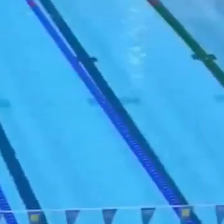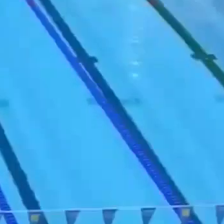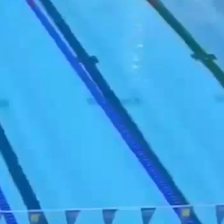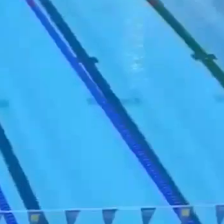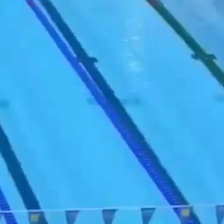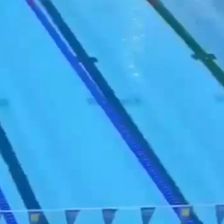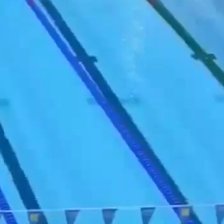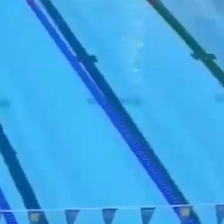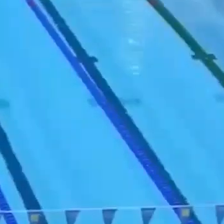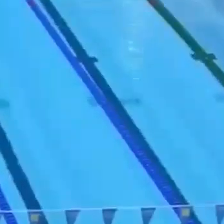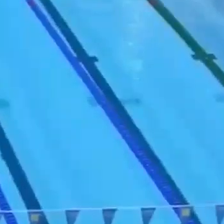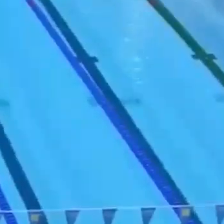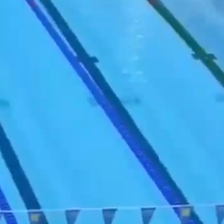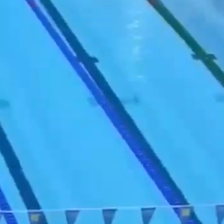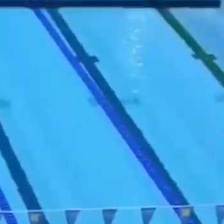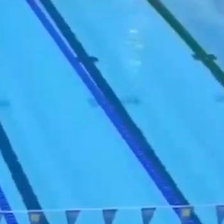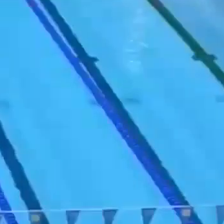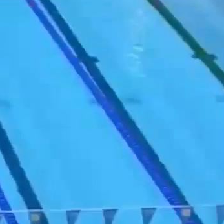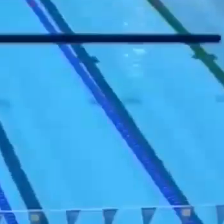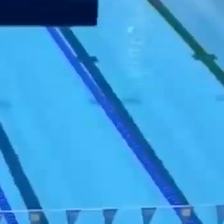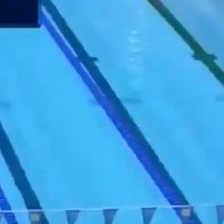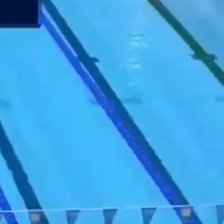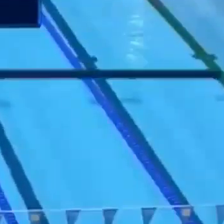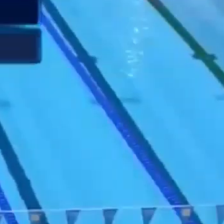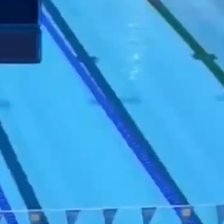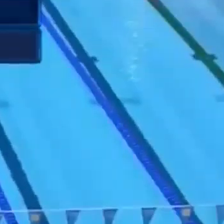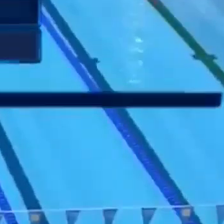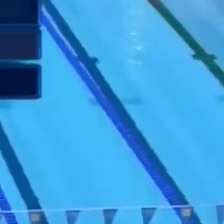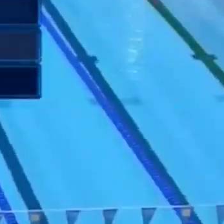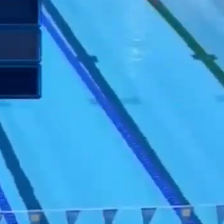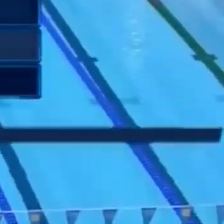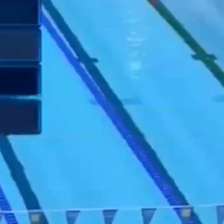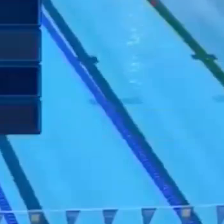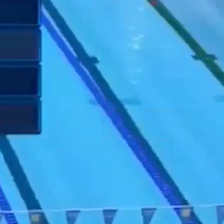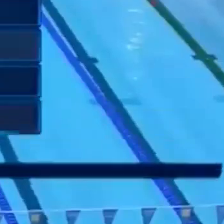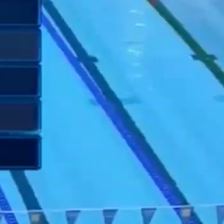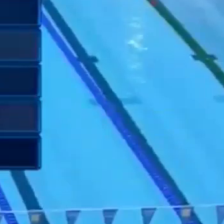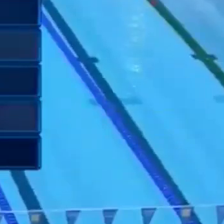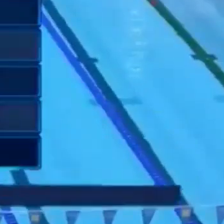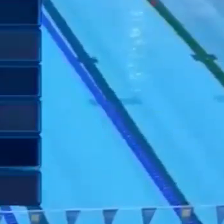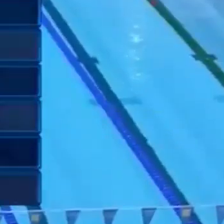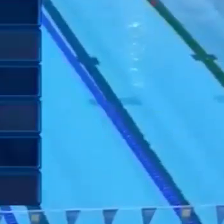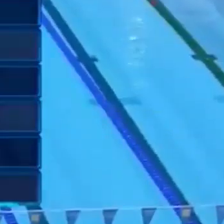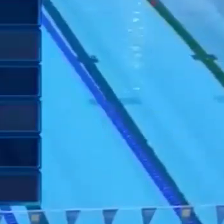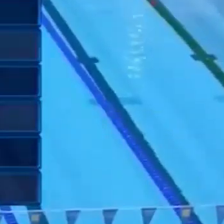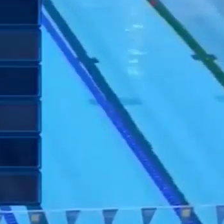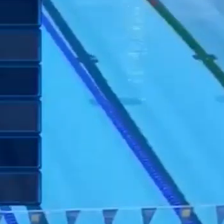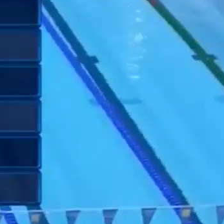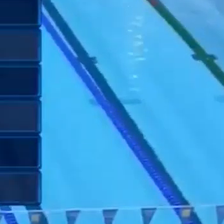So the fourth of the heats in the 400 IM, and your eyes are